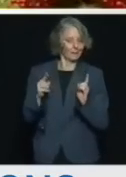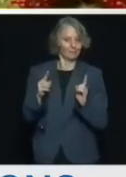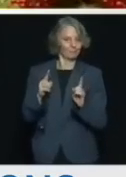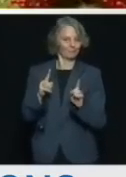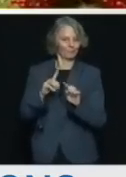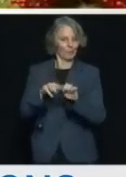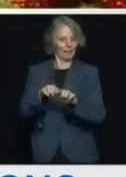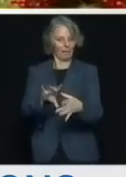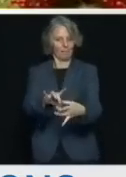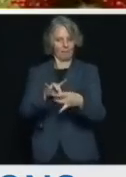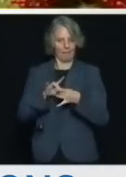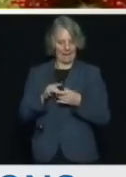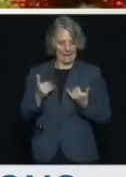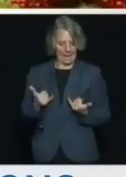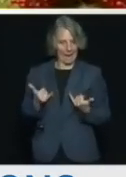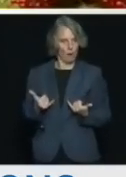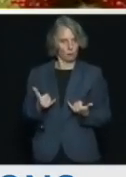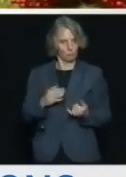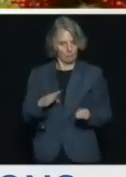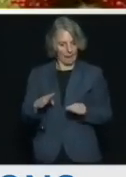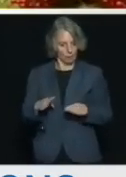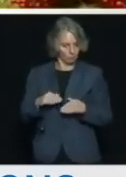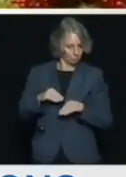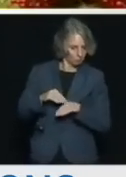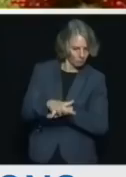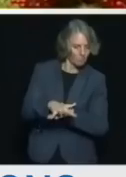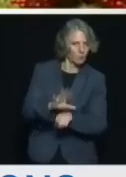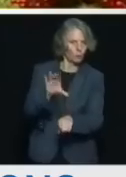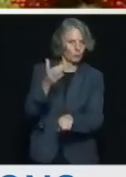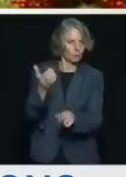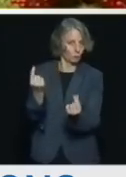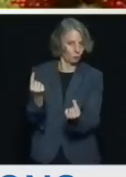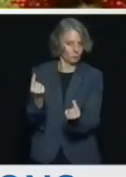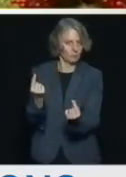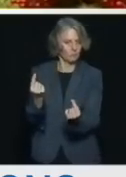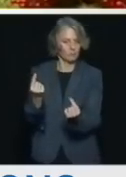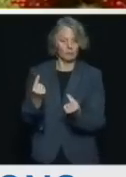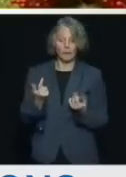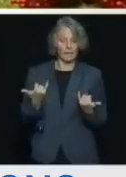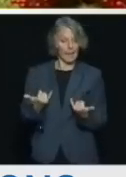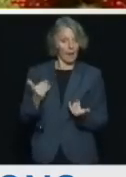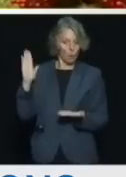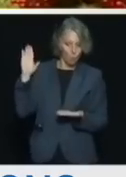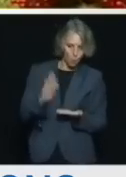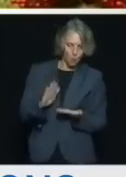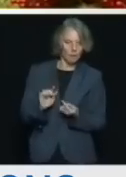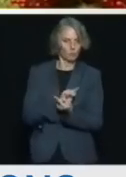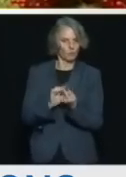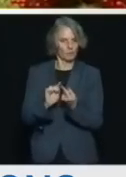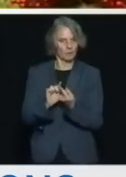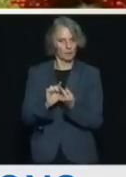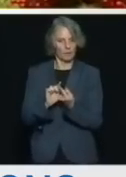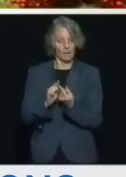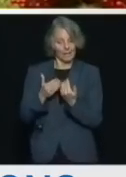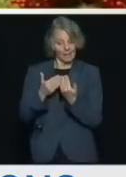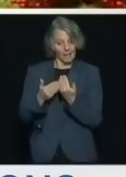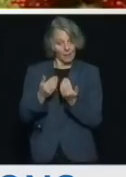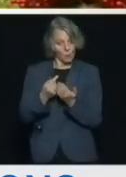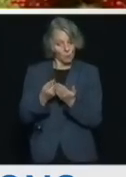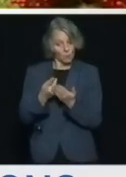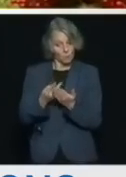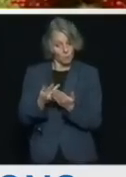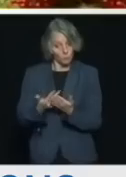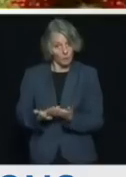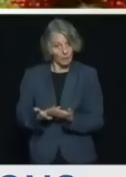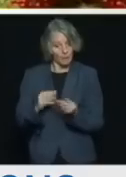now, immediately, to reduce our contacts, to get through these next weeks and see the